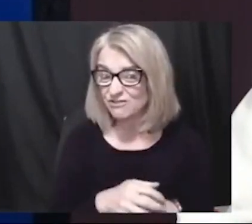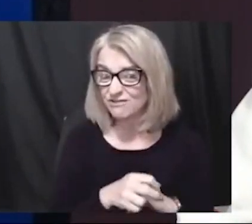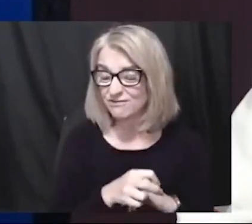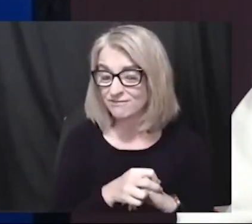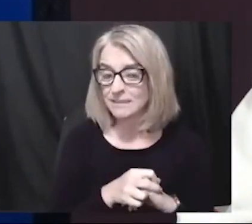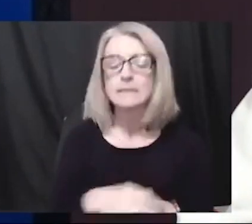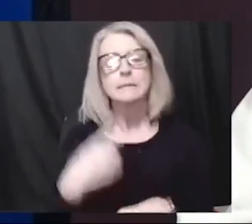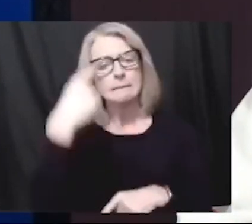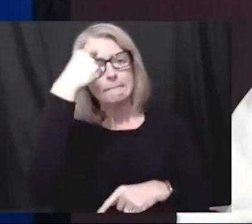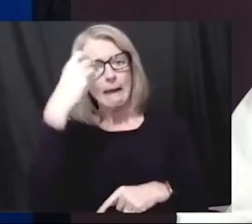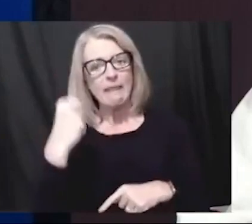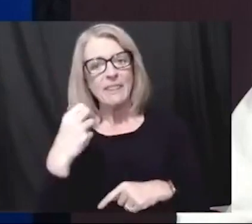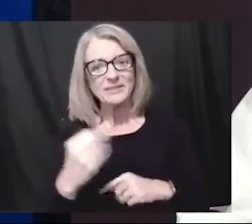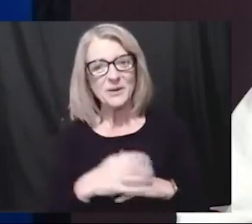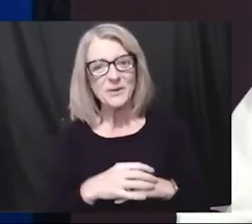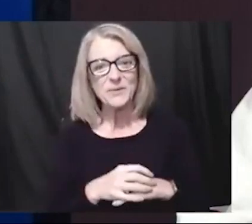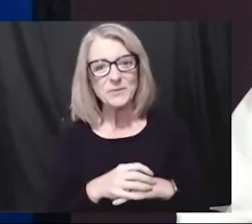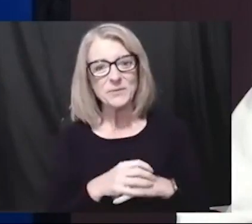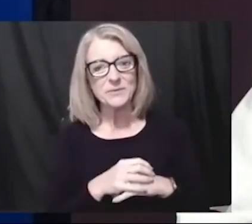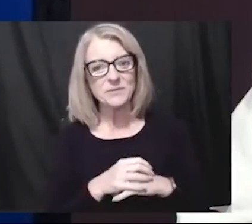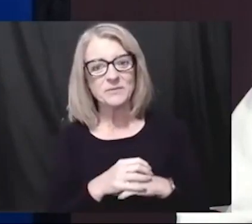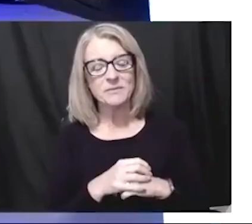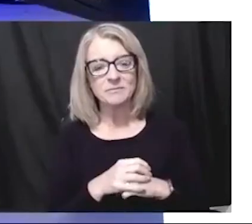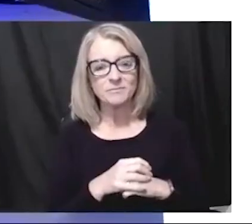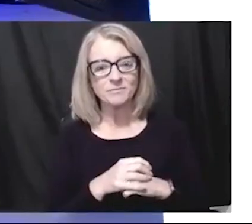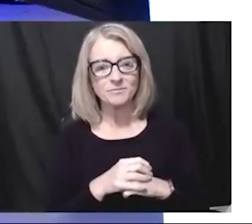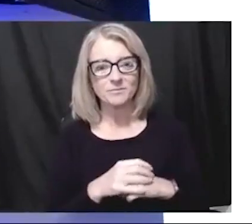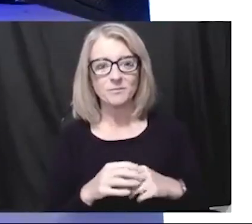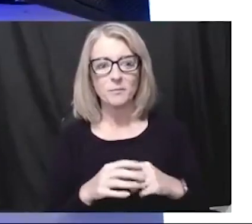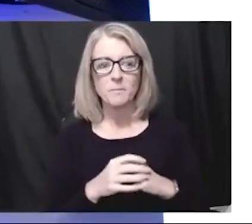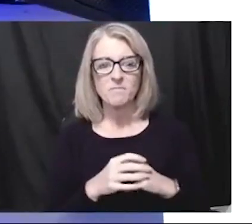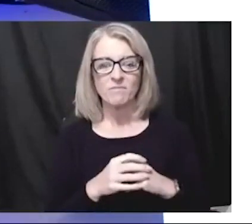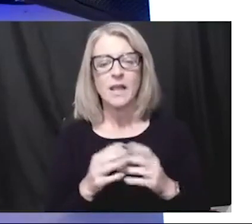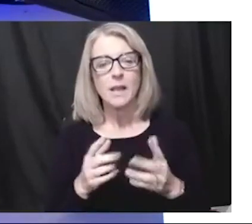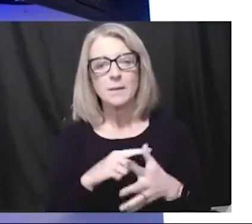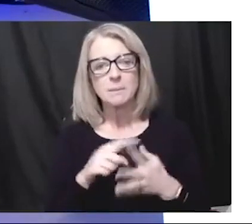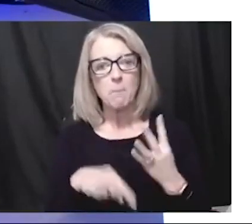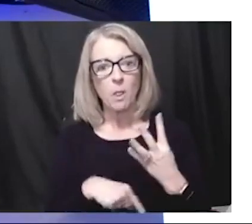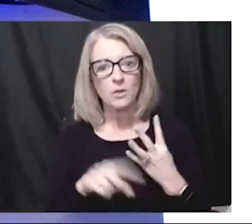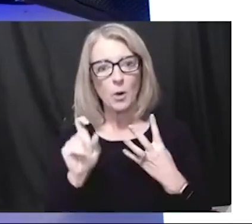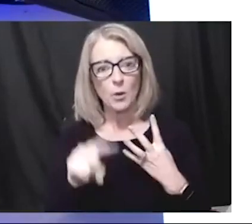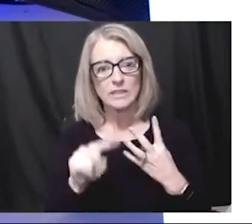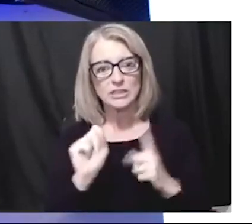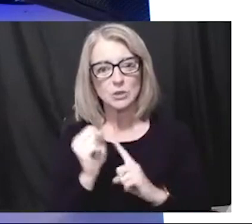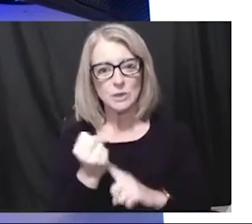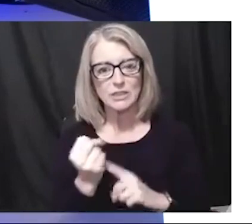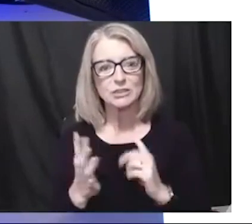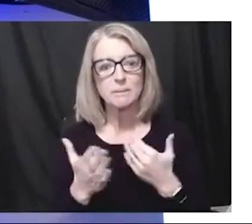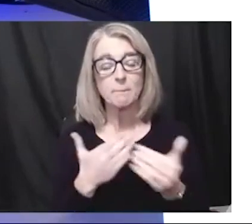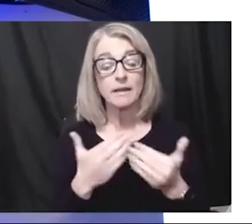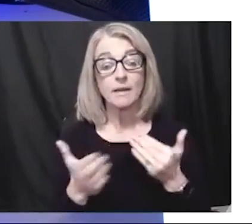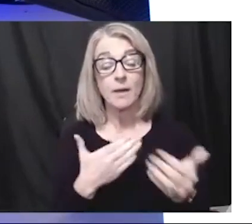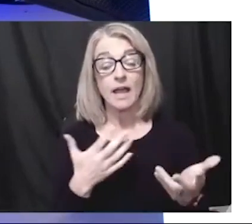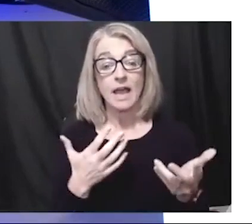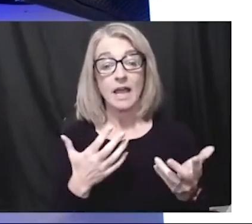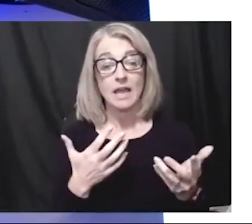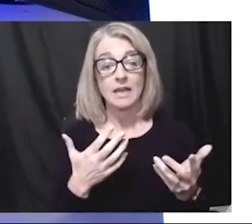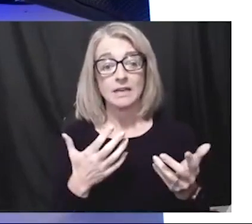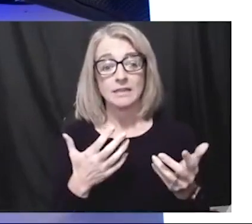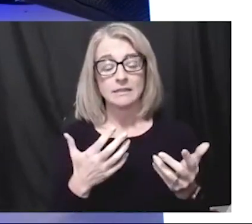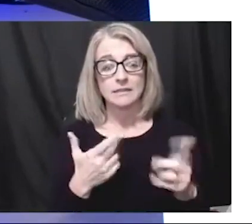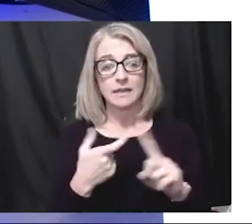I think so. It was a two birds, one or multiple stones, I think, situation. But it may have been. It came